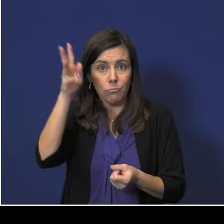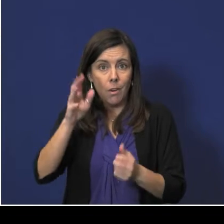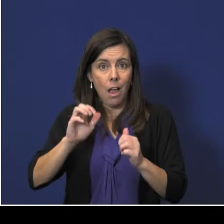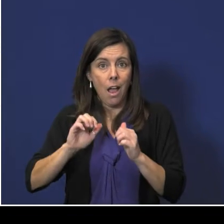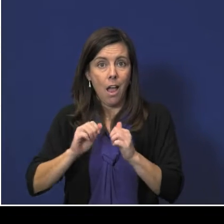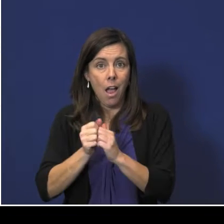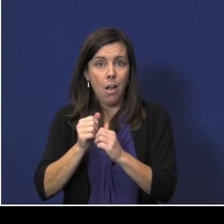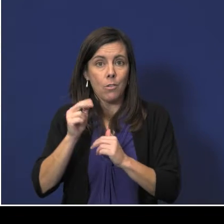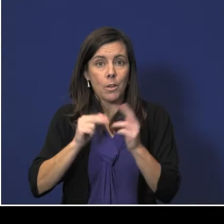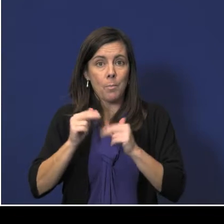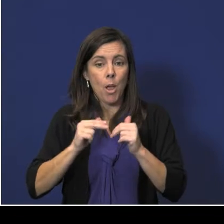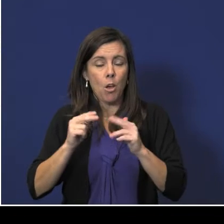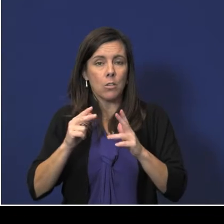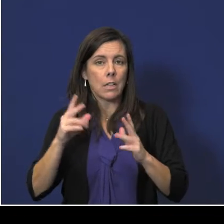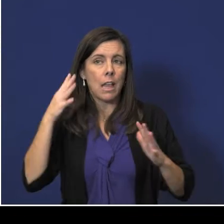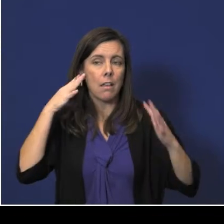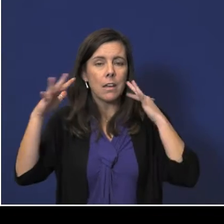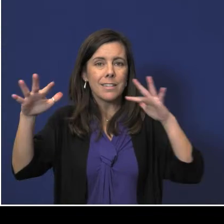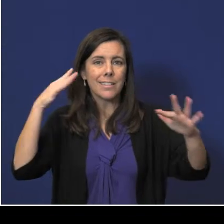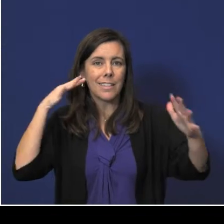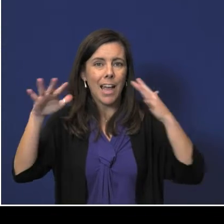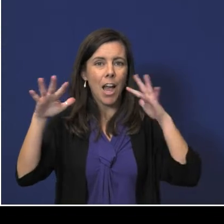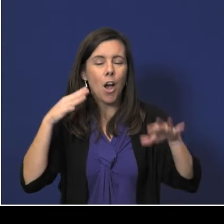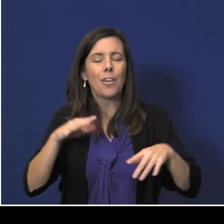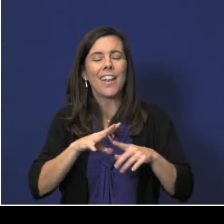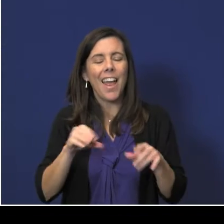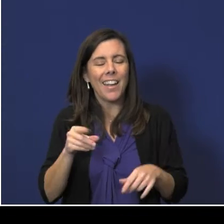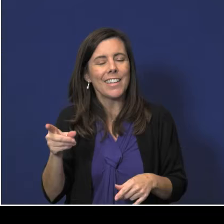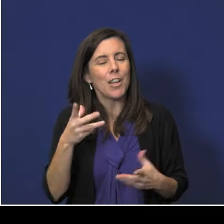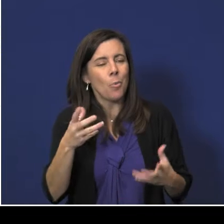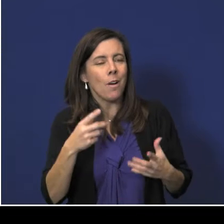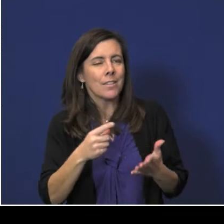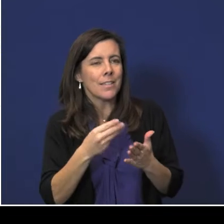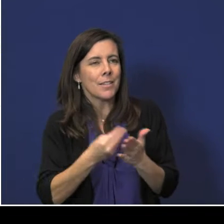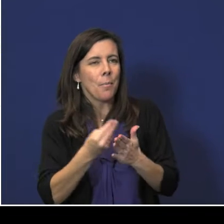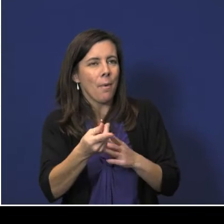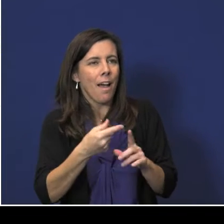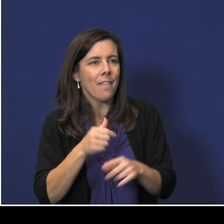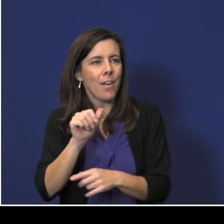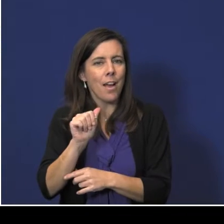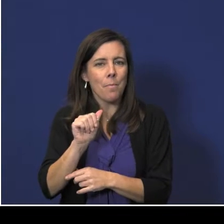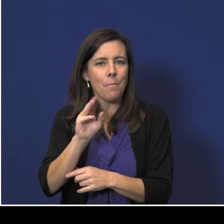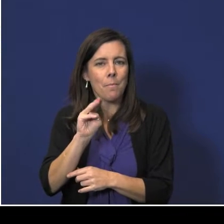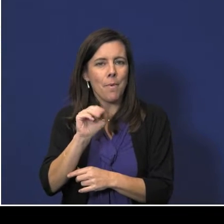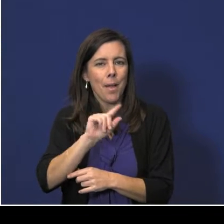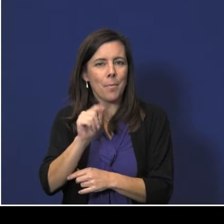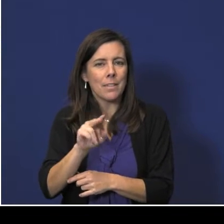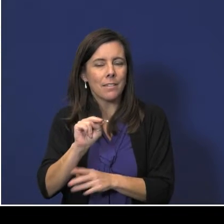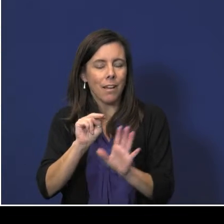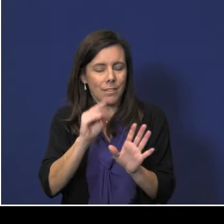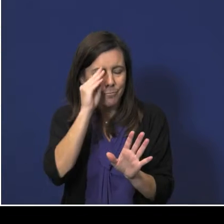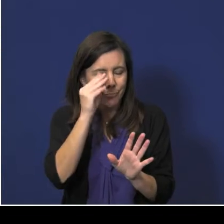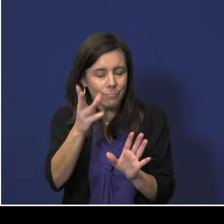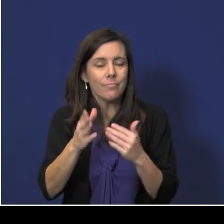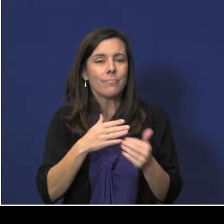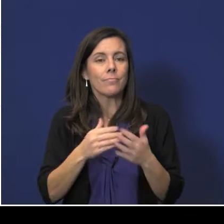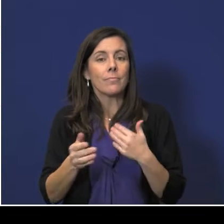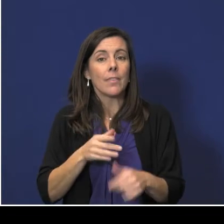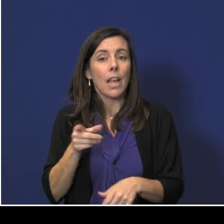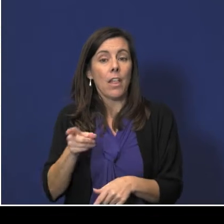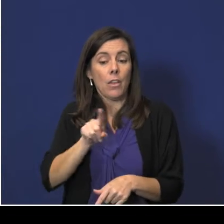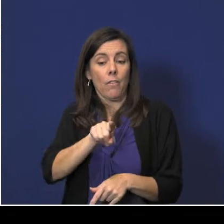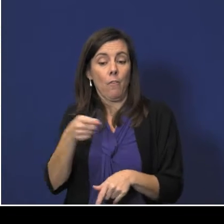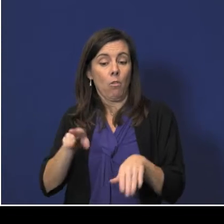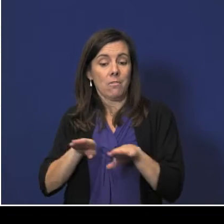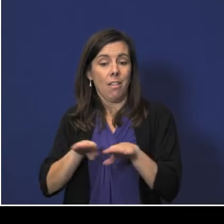that he keeps telling us to buy from Amazon, by the way. But so just a few things to see in here in this one. So this is the first level